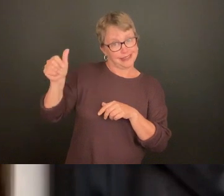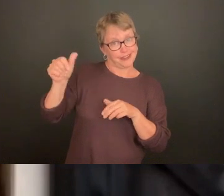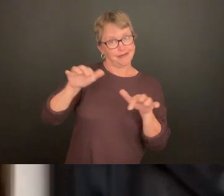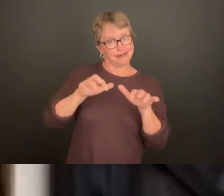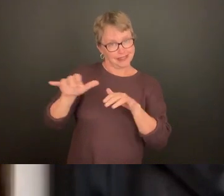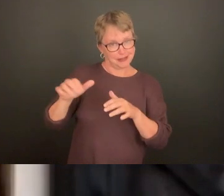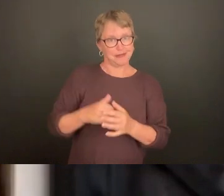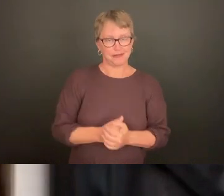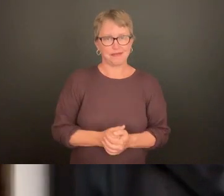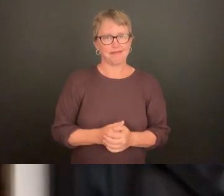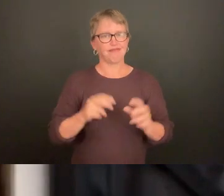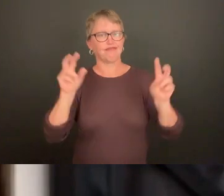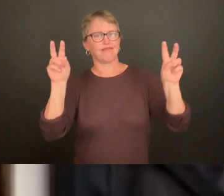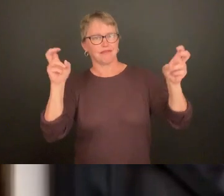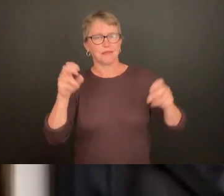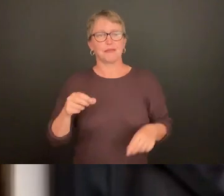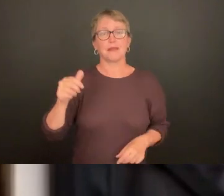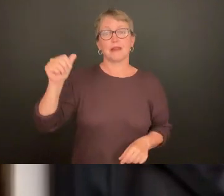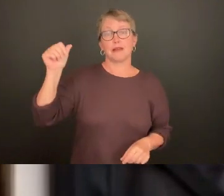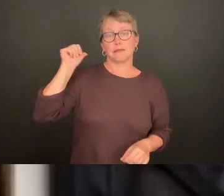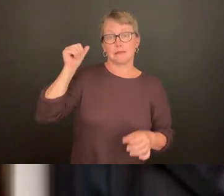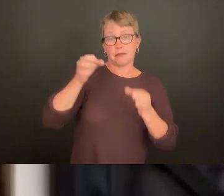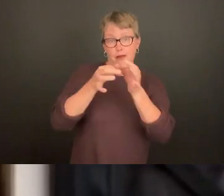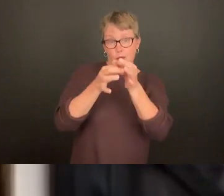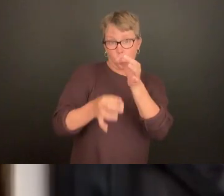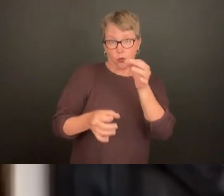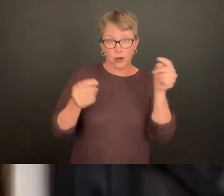support. So you're in my thoughts there, Dominique. So